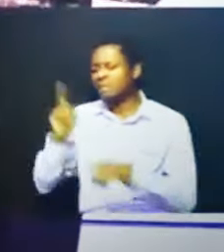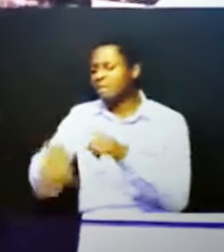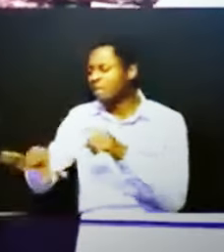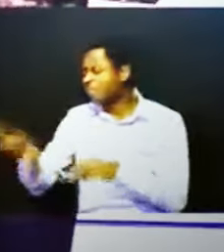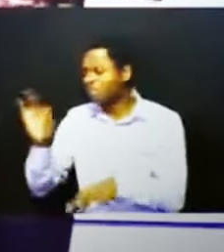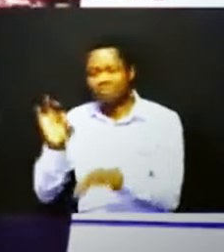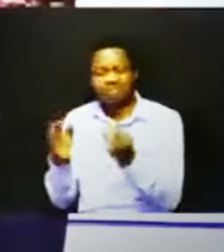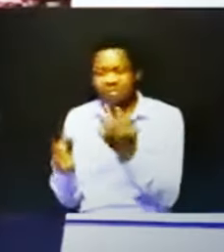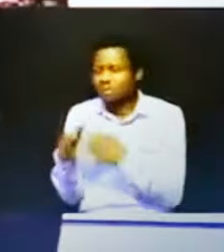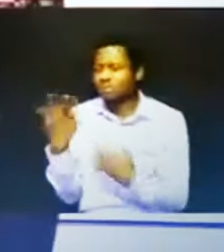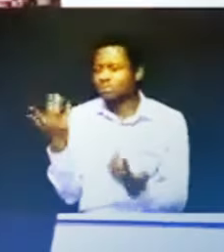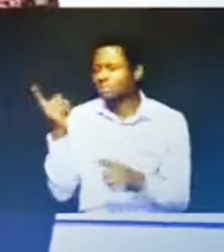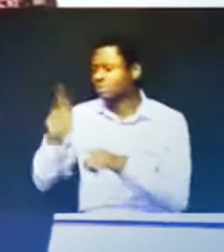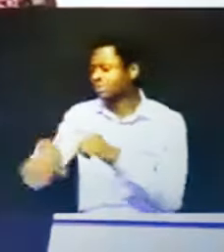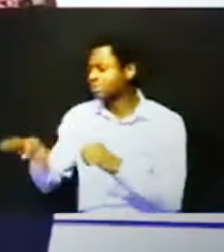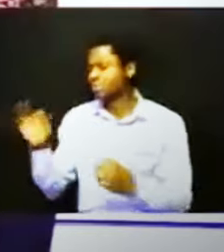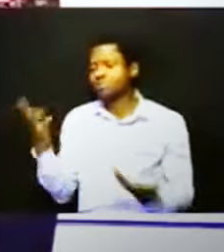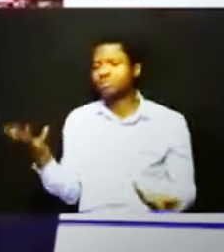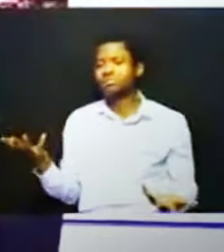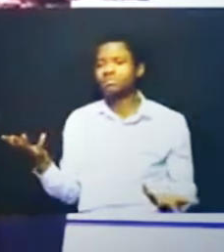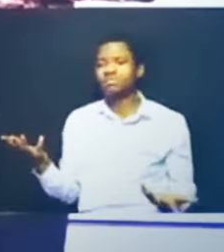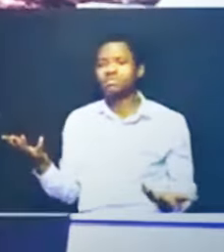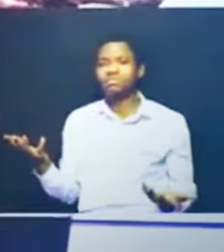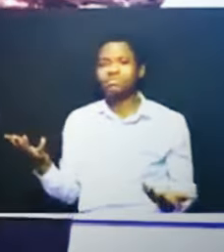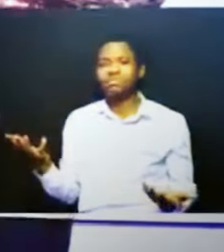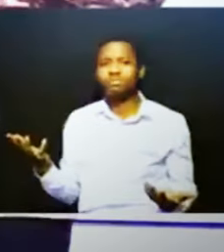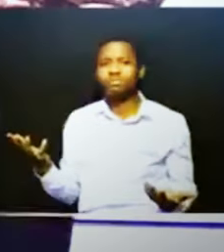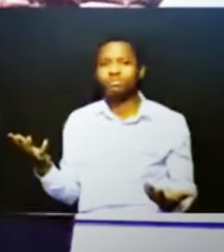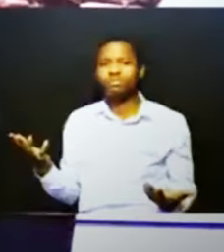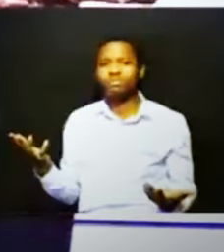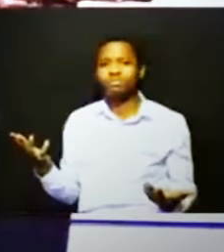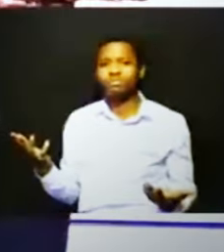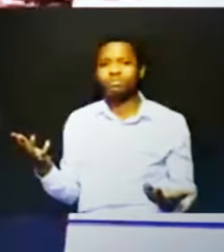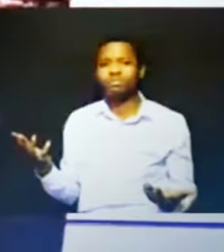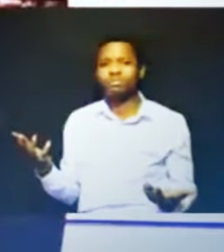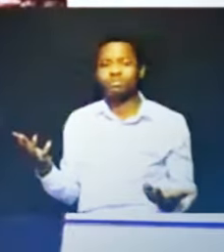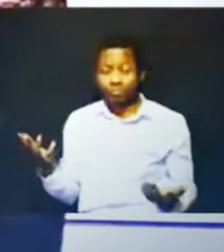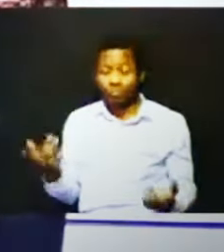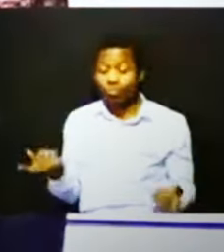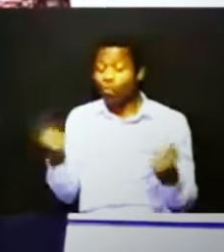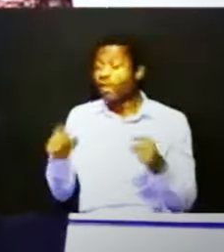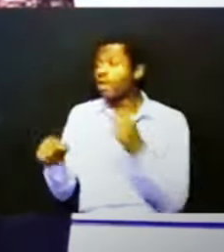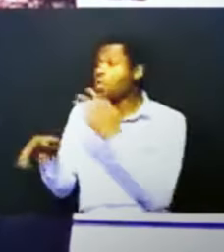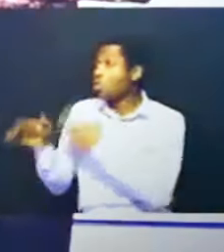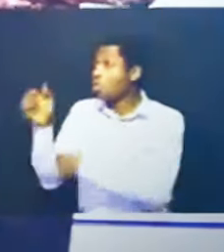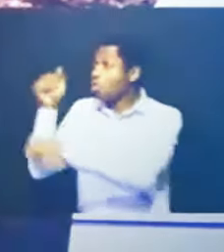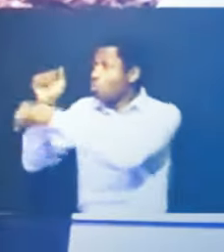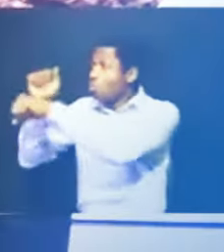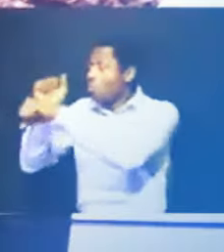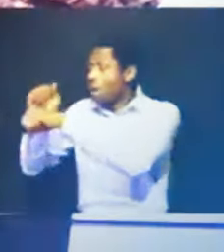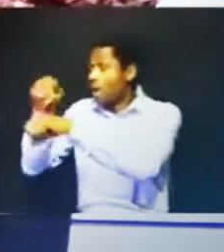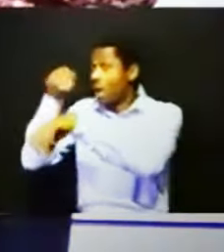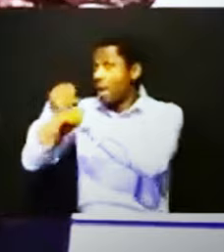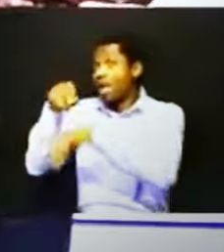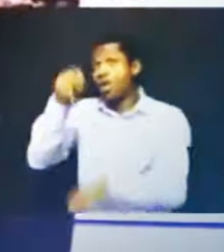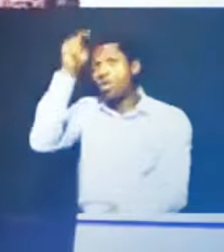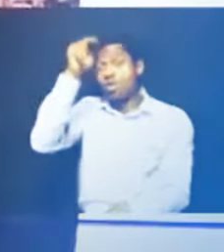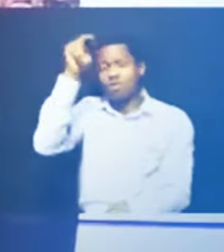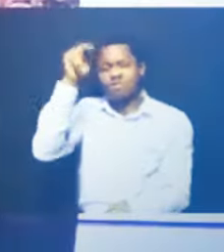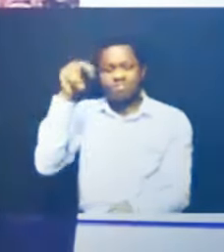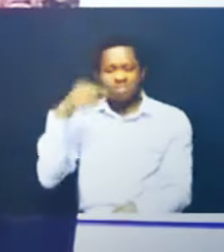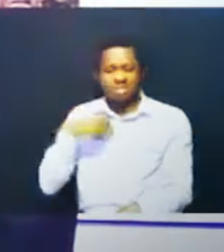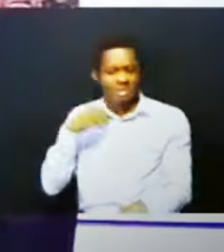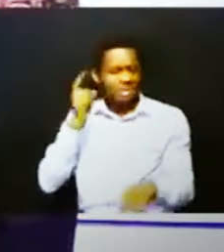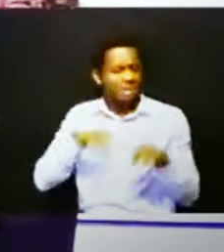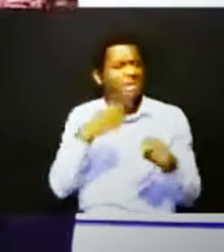When he is at work in the north, I do not see him. When he